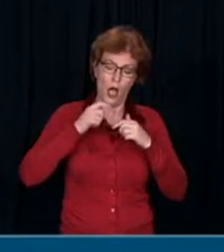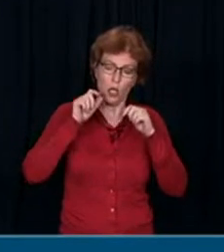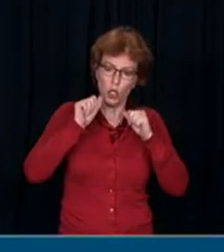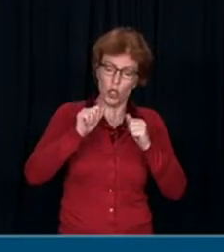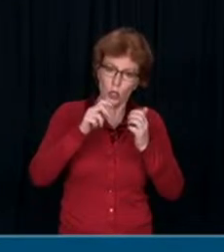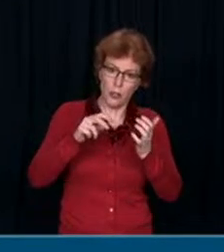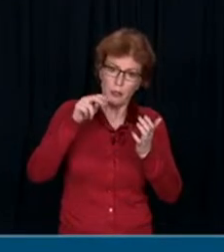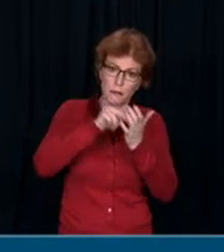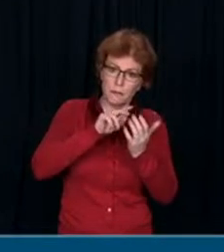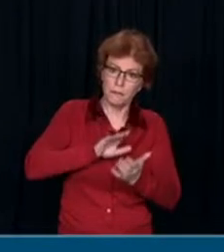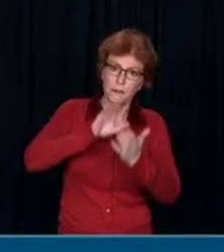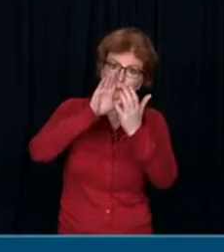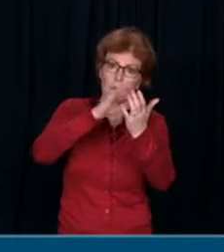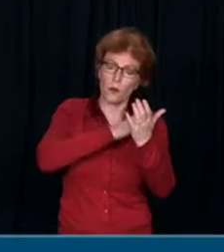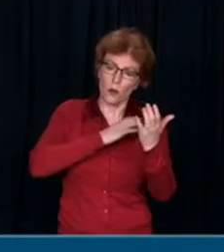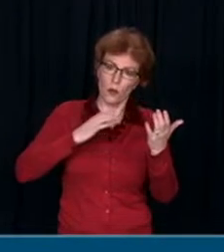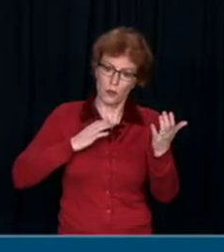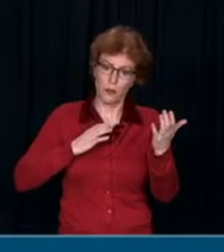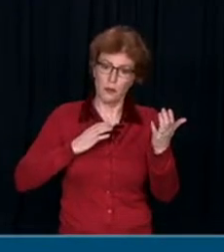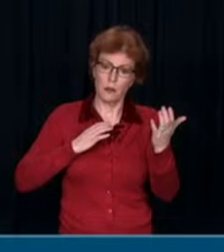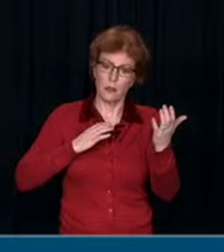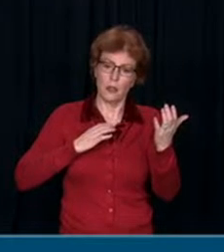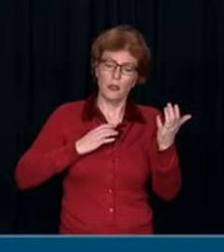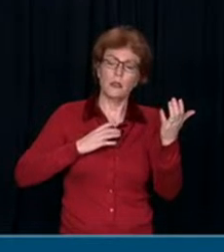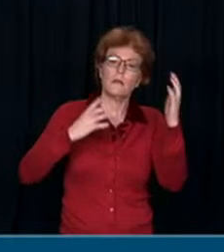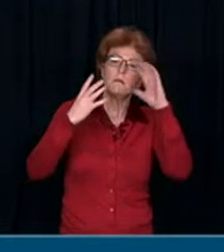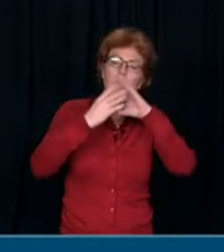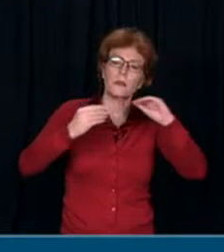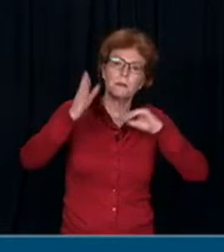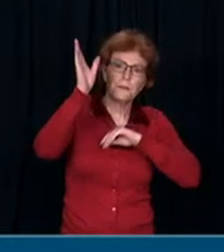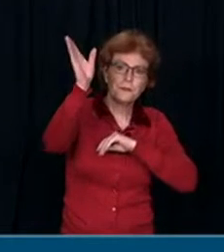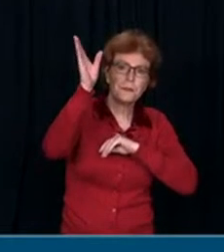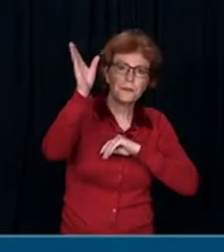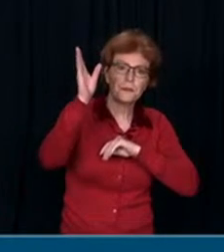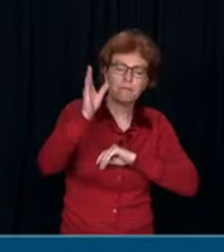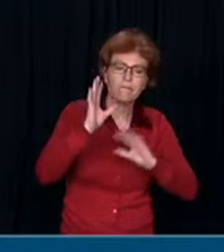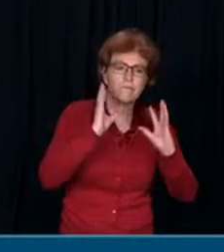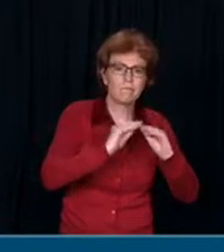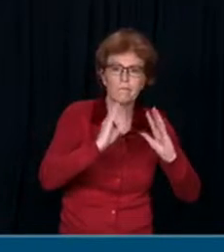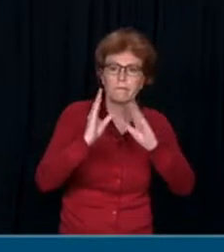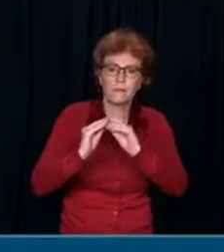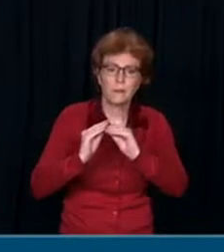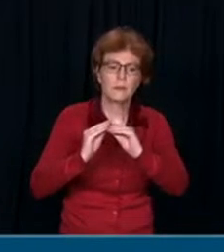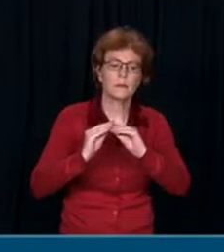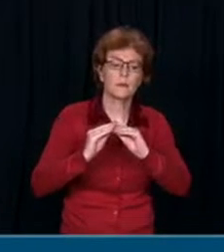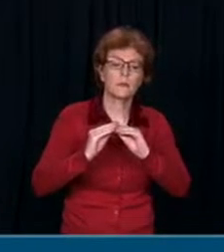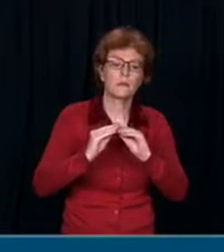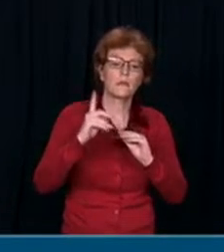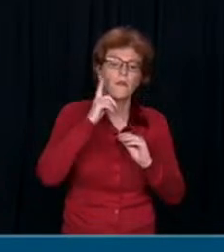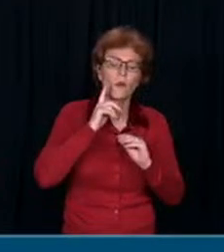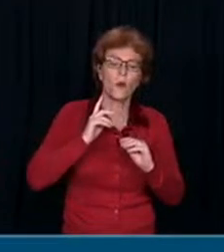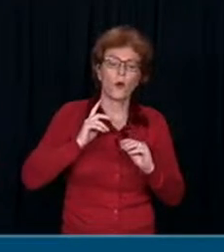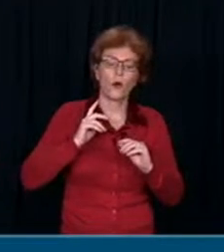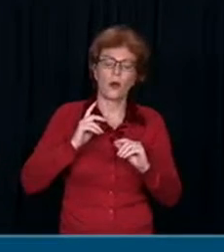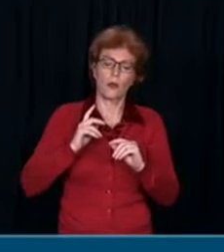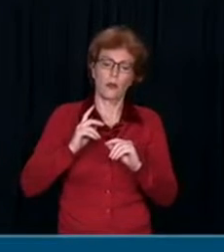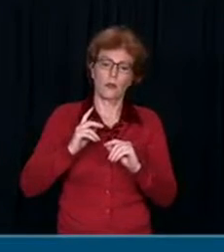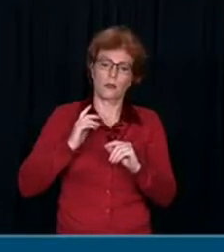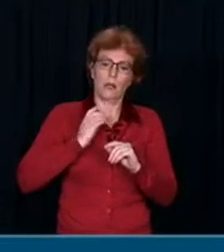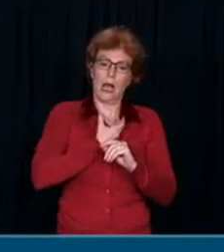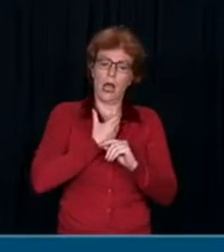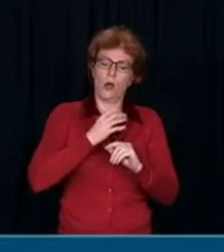before Congress, testify in hearings for the needs of